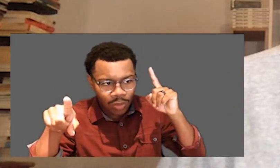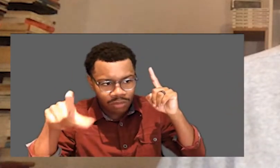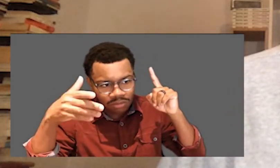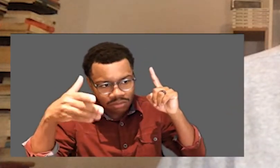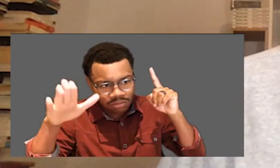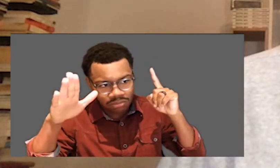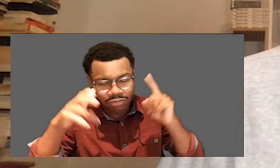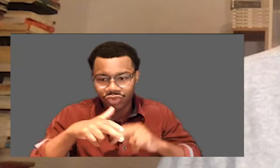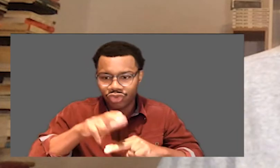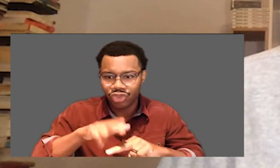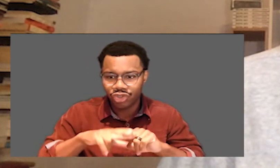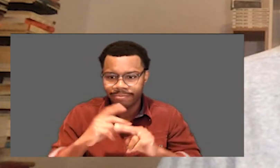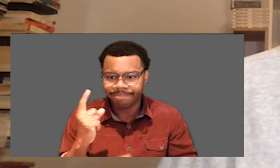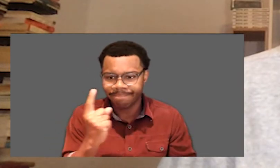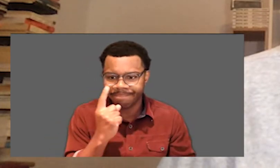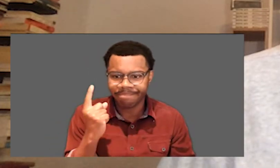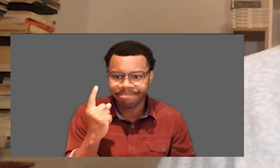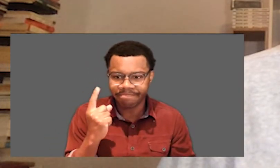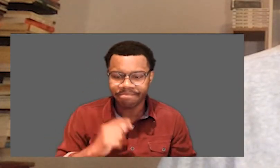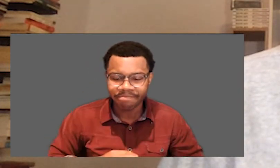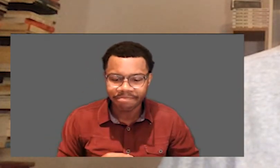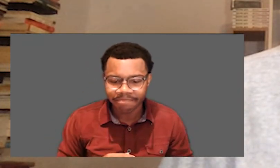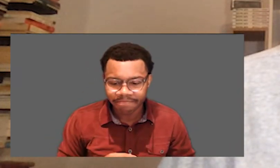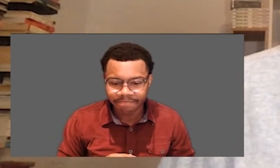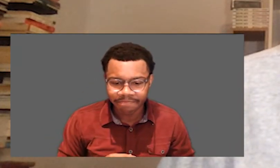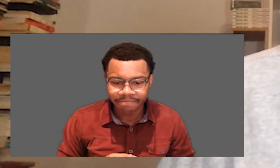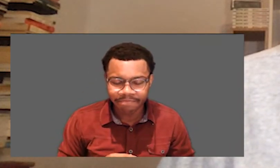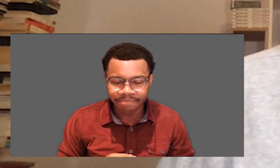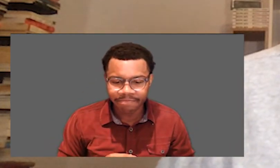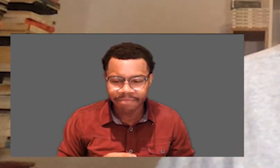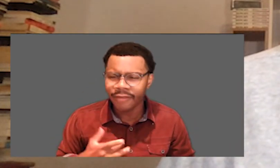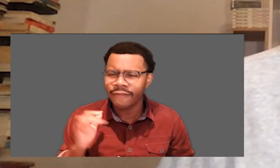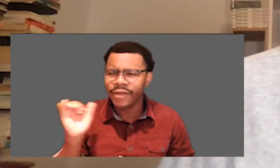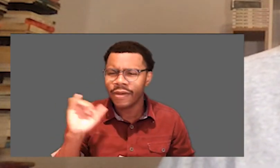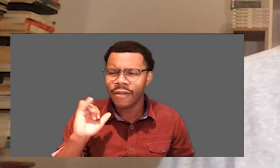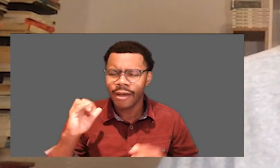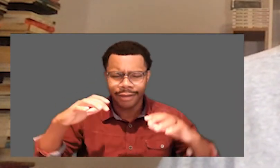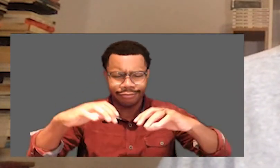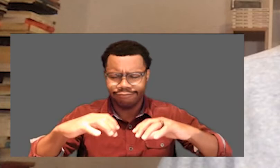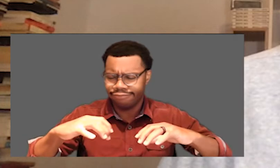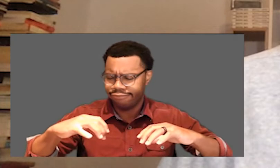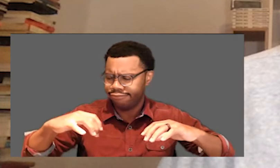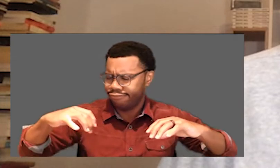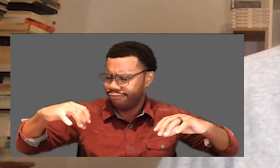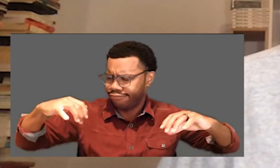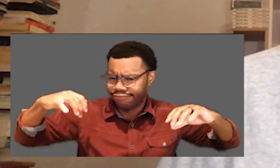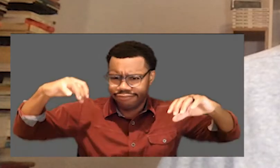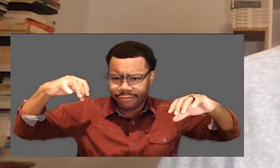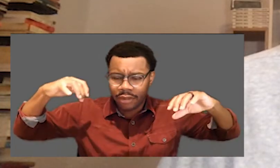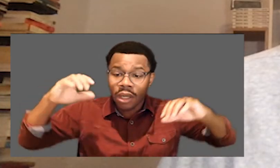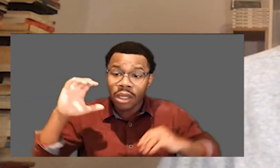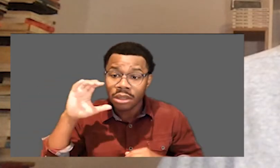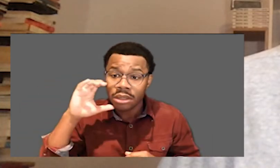then spun away again. I felt as though I was walking into an arena. The sun shone through the